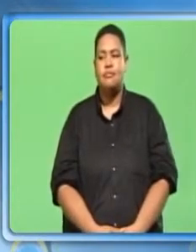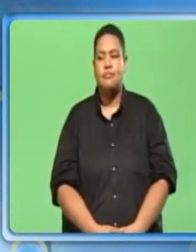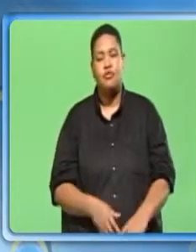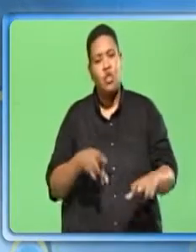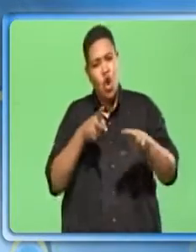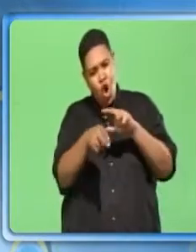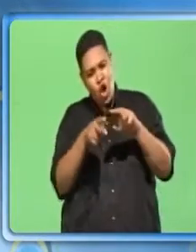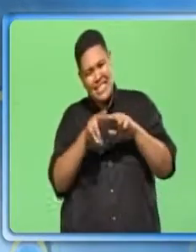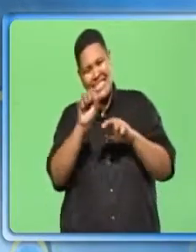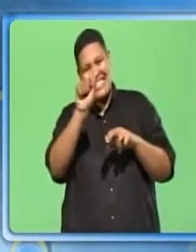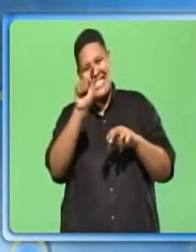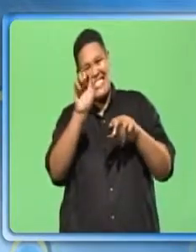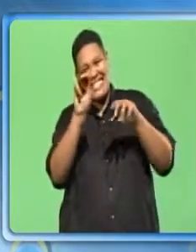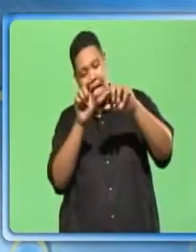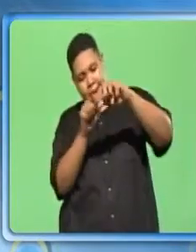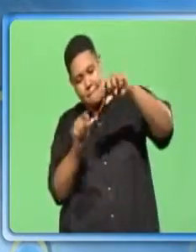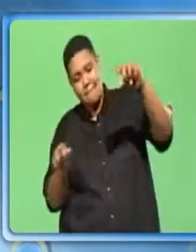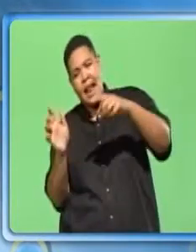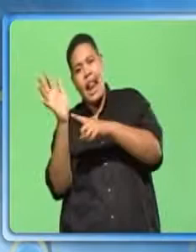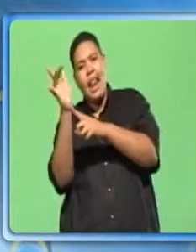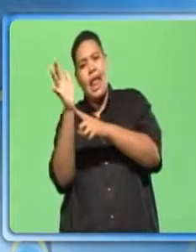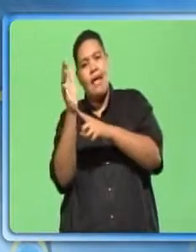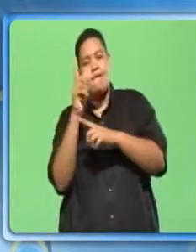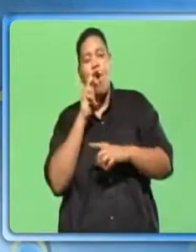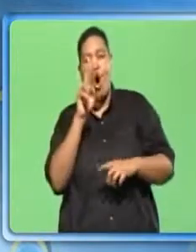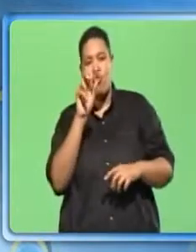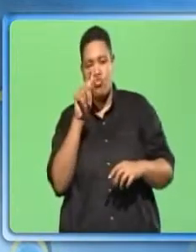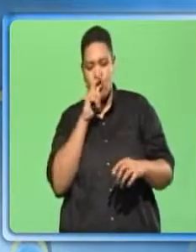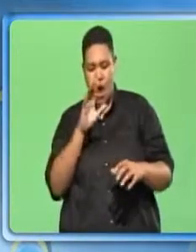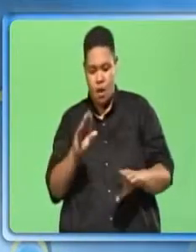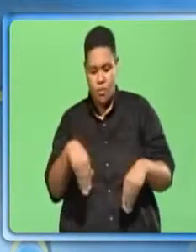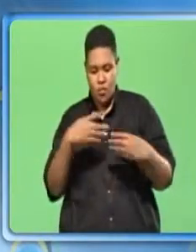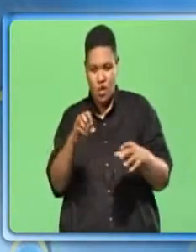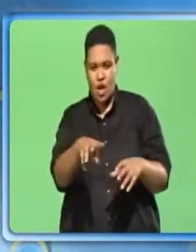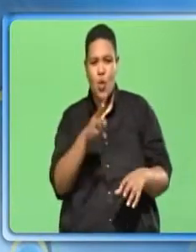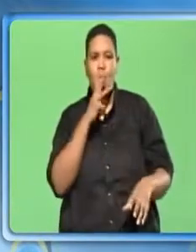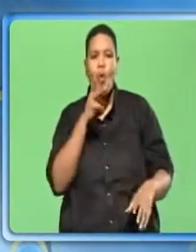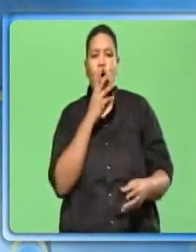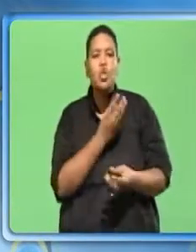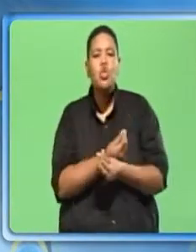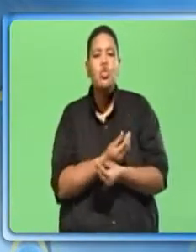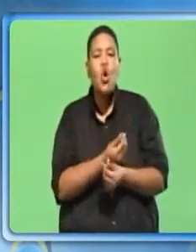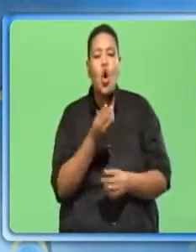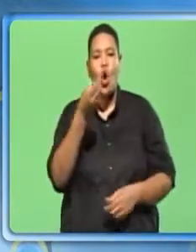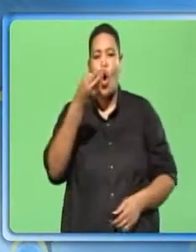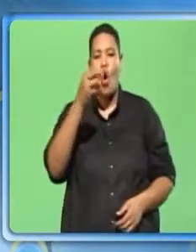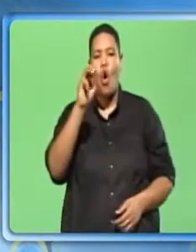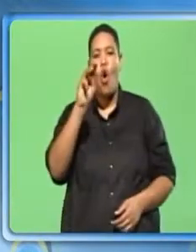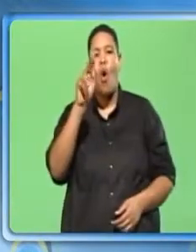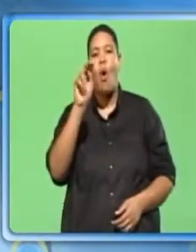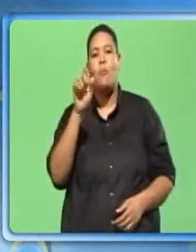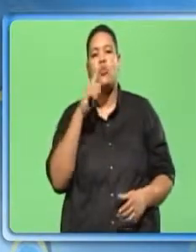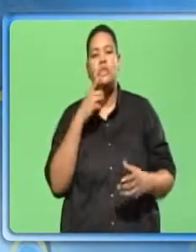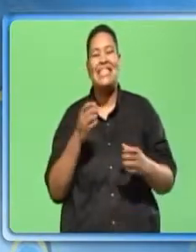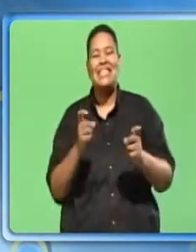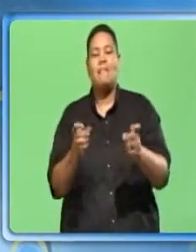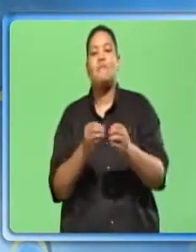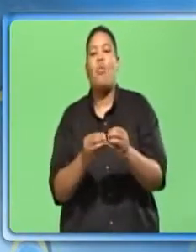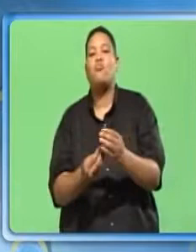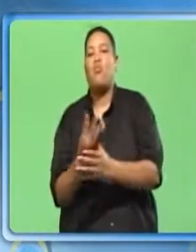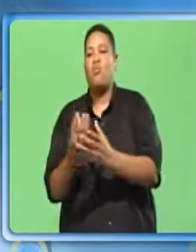Cutting the stem, leaf, or root and replacing it in water, soil, or hormones stimulates tissue growth.